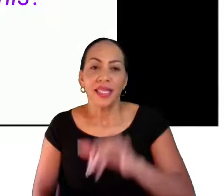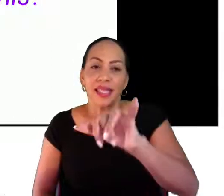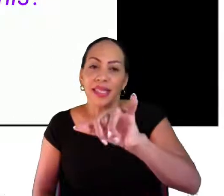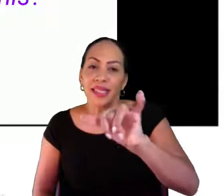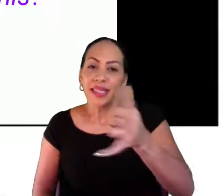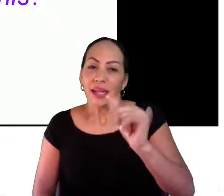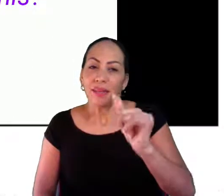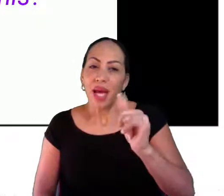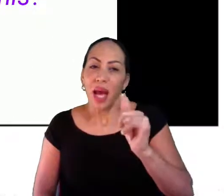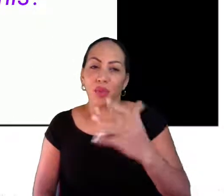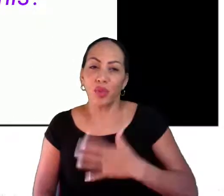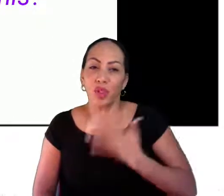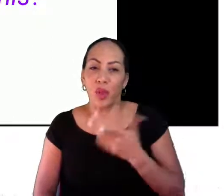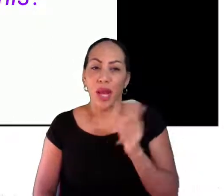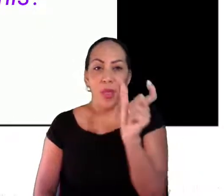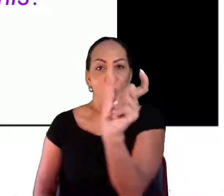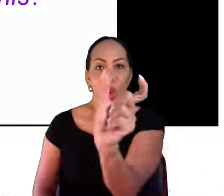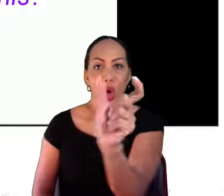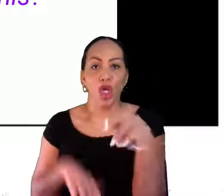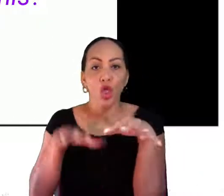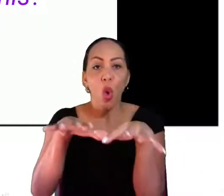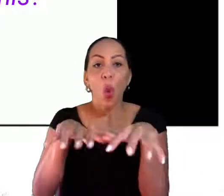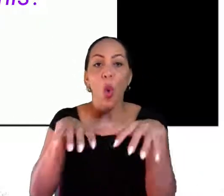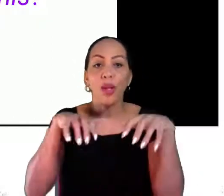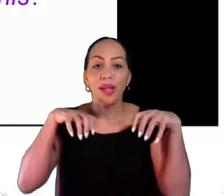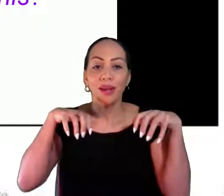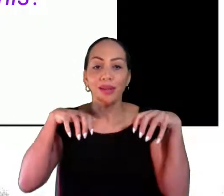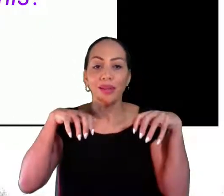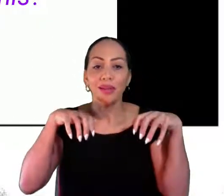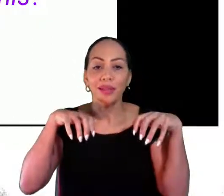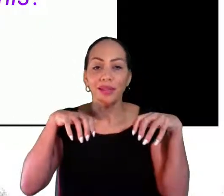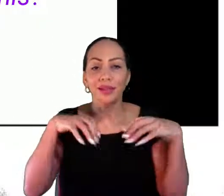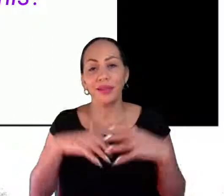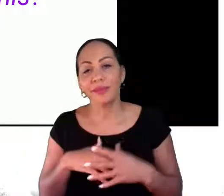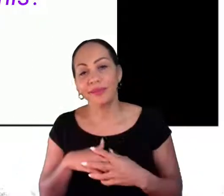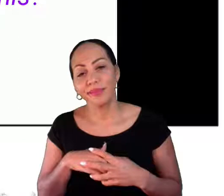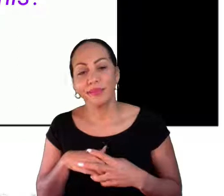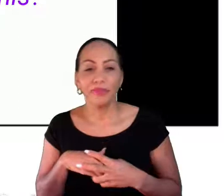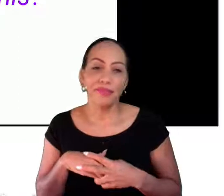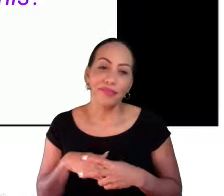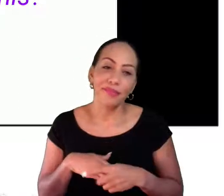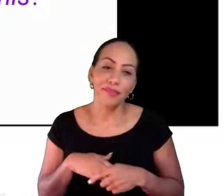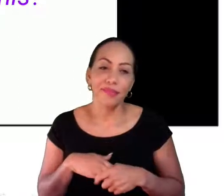No, exactly. But I think an audience to me is someone,